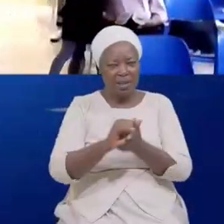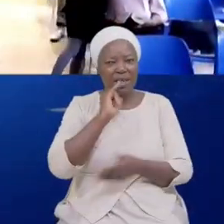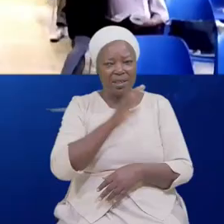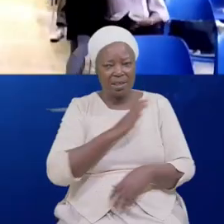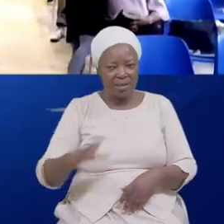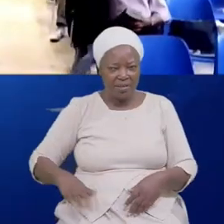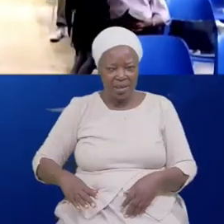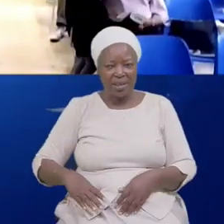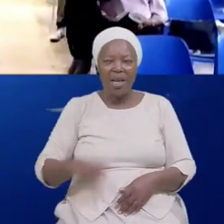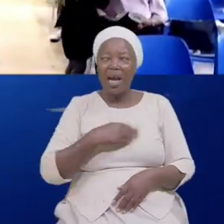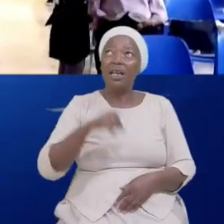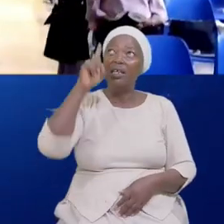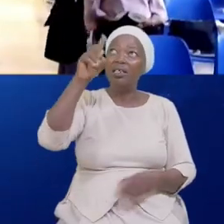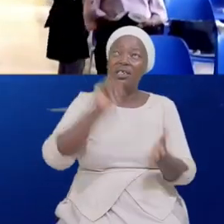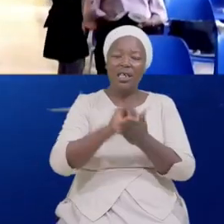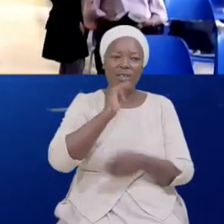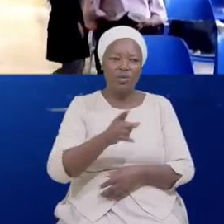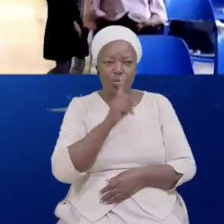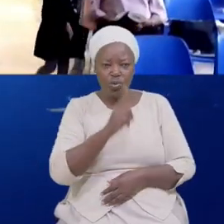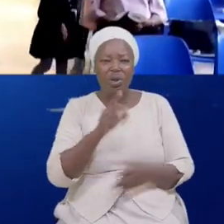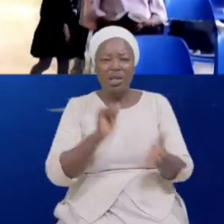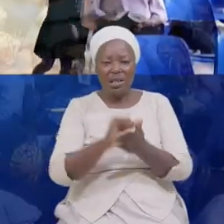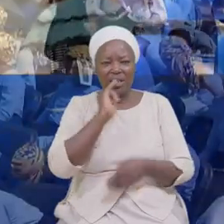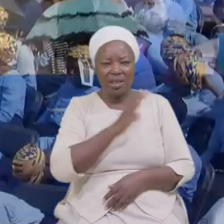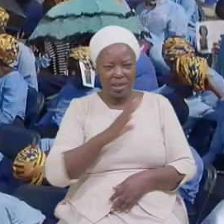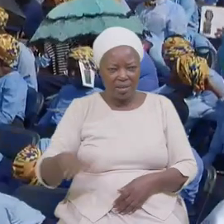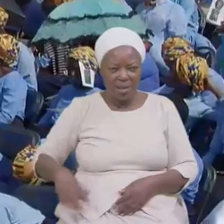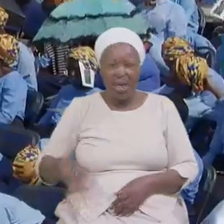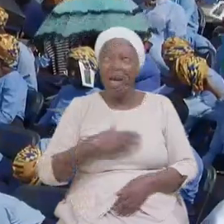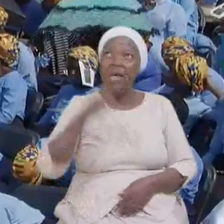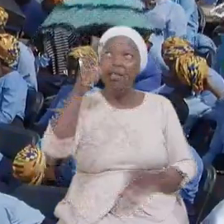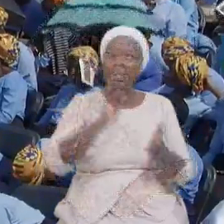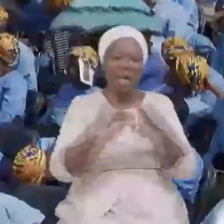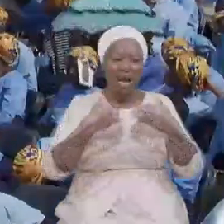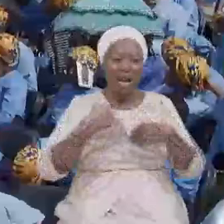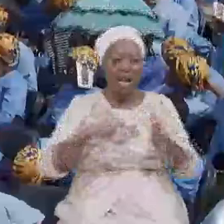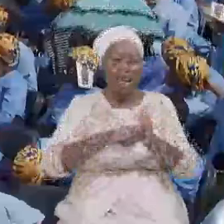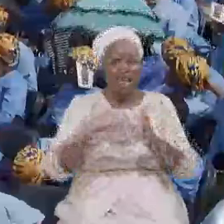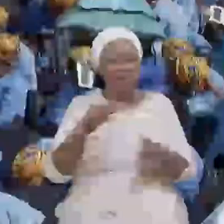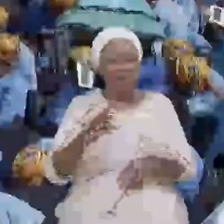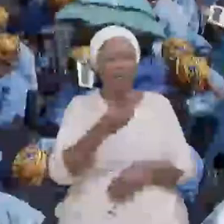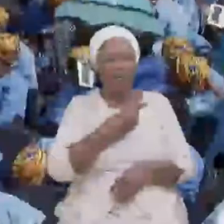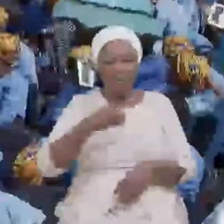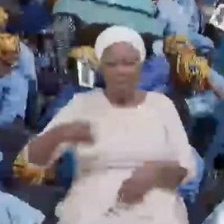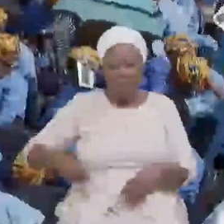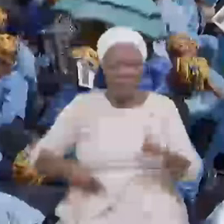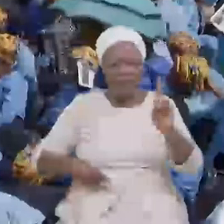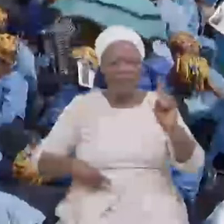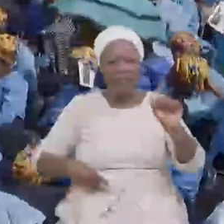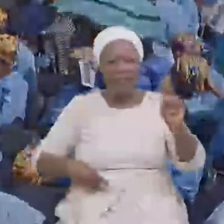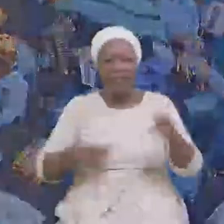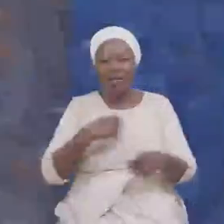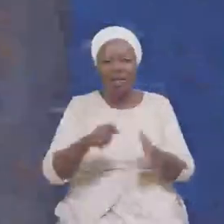that's Christ, and he that hath the key of David, that he that openeth and no